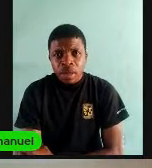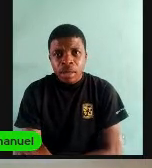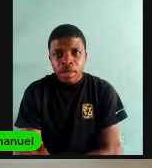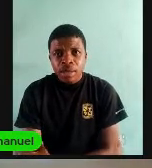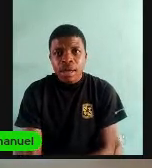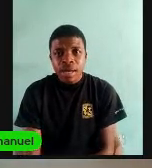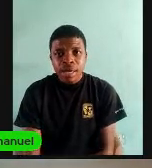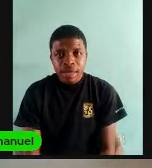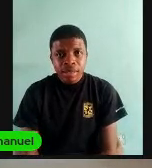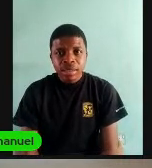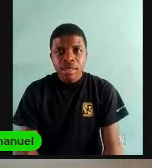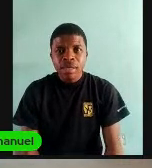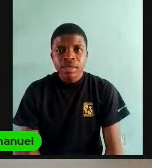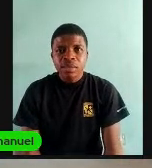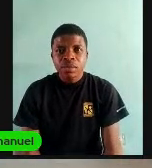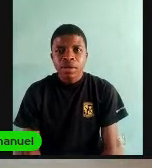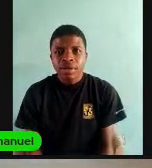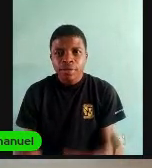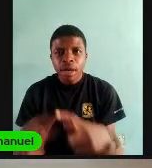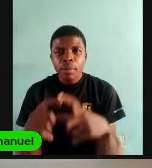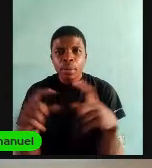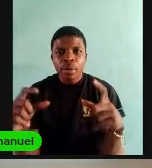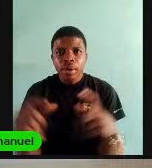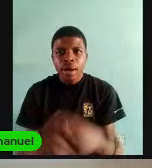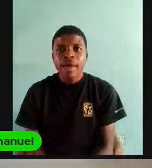Hello, sir. Hope you can Yeah, see my I can slide. see. But